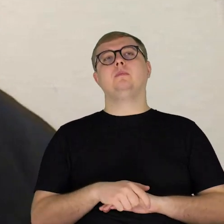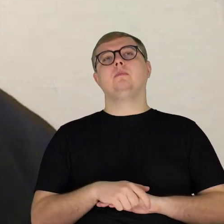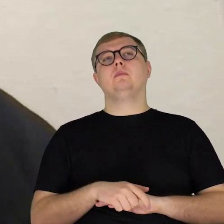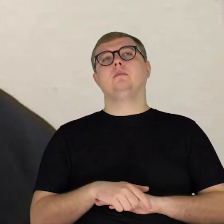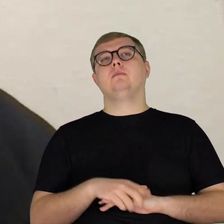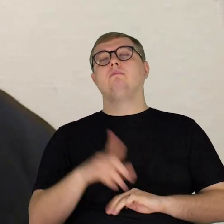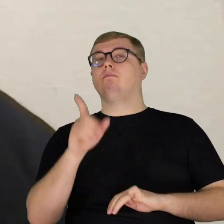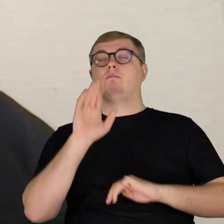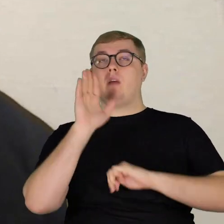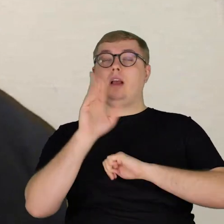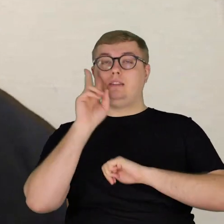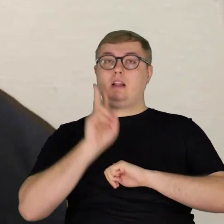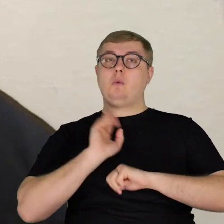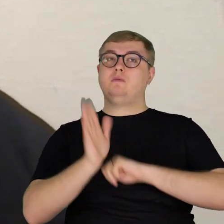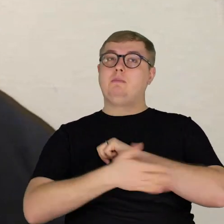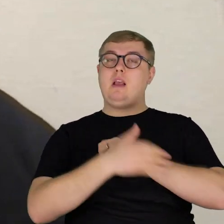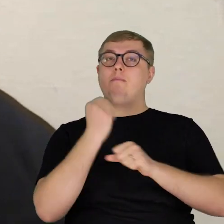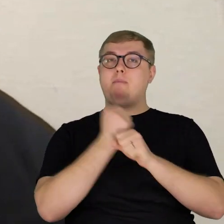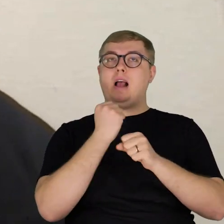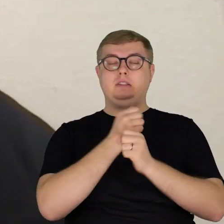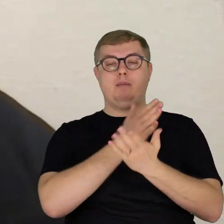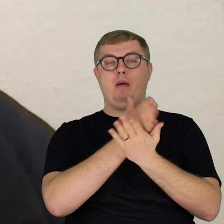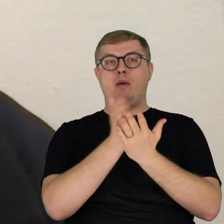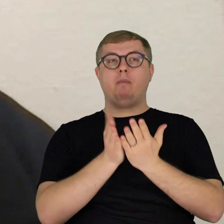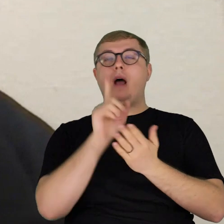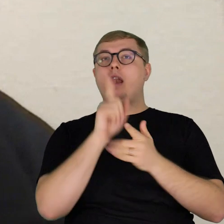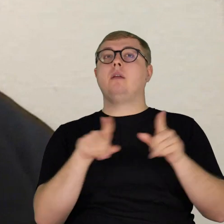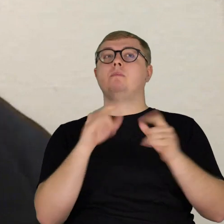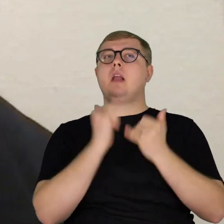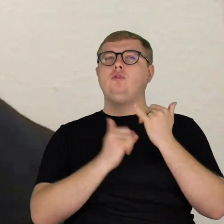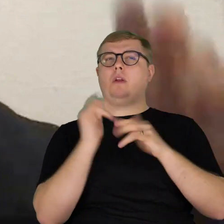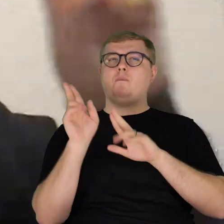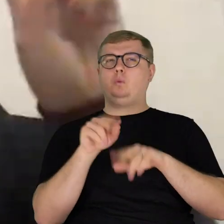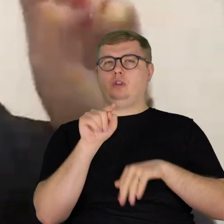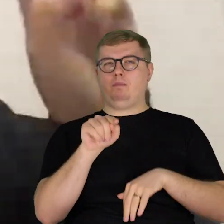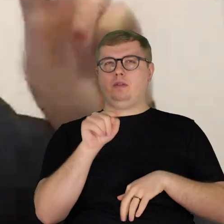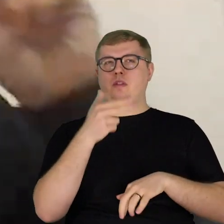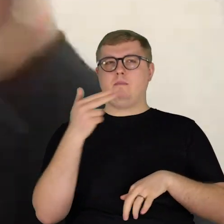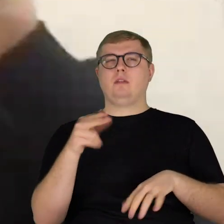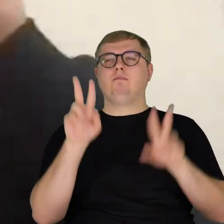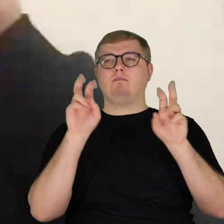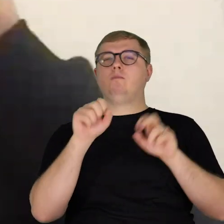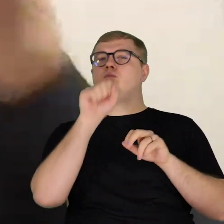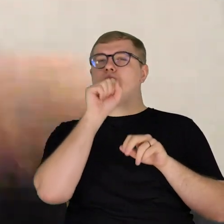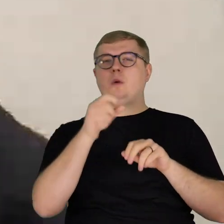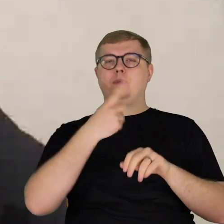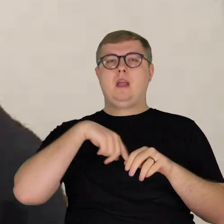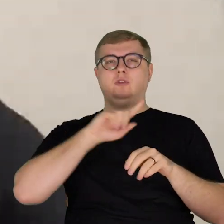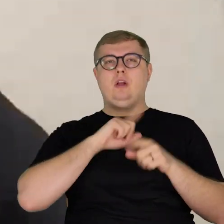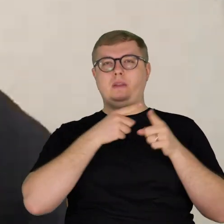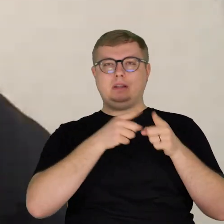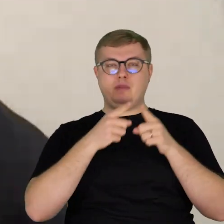supporting interdisciplinary work. But what we have to do if we go back to like our disciplines is like to